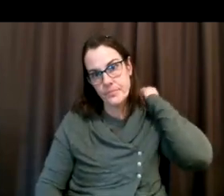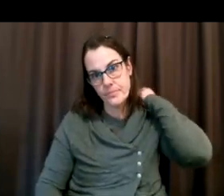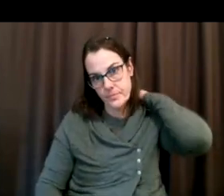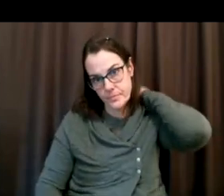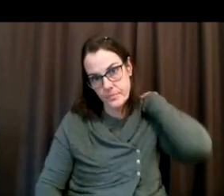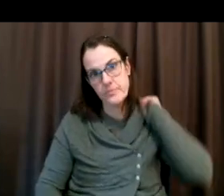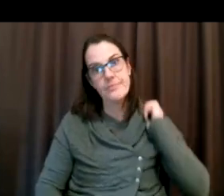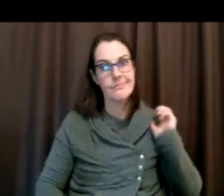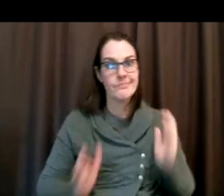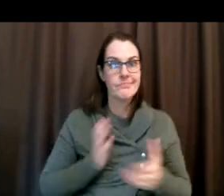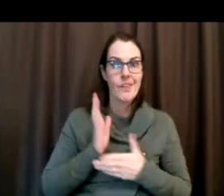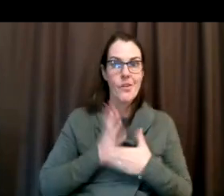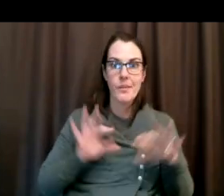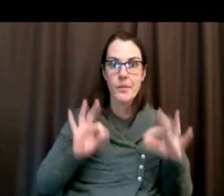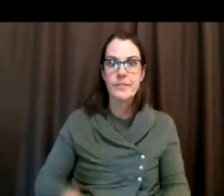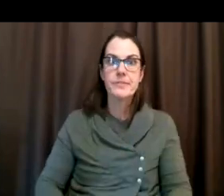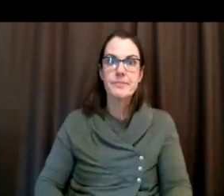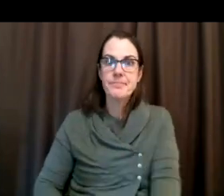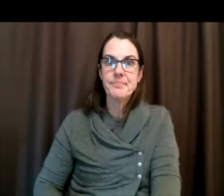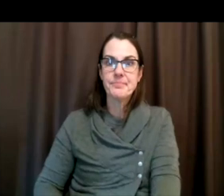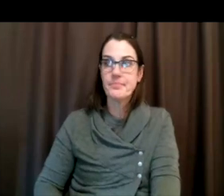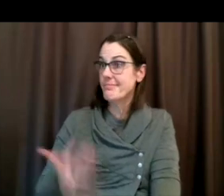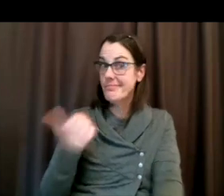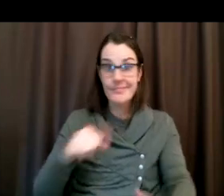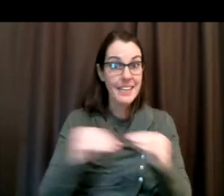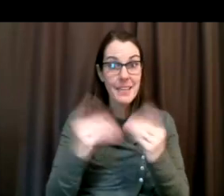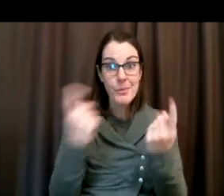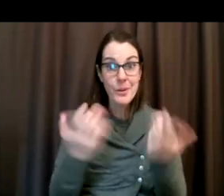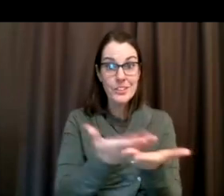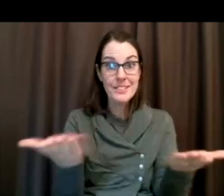All right, perfect. Any other questions?